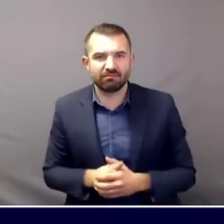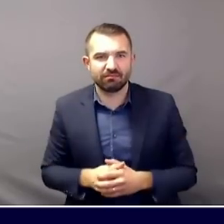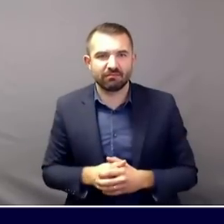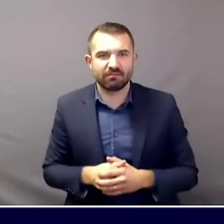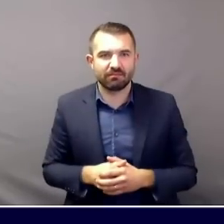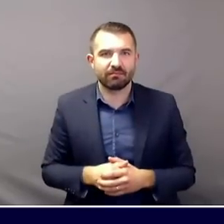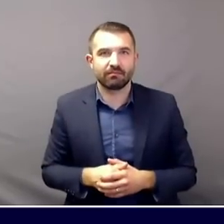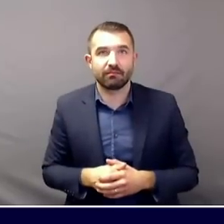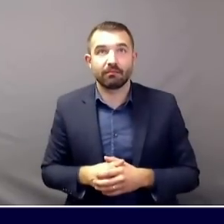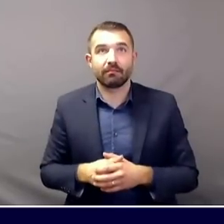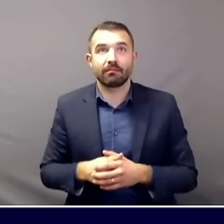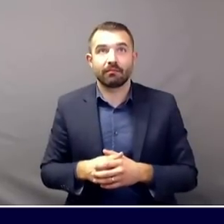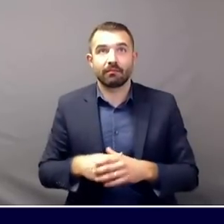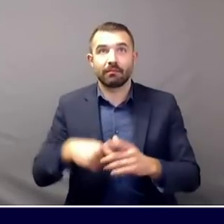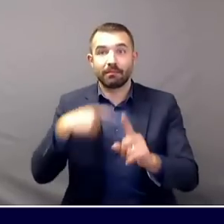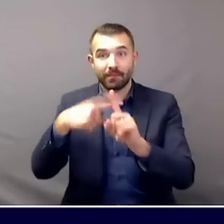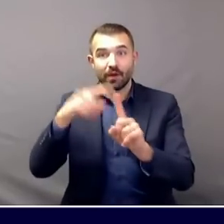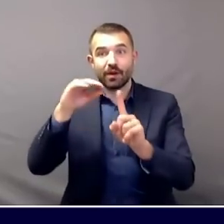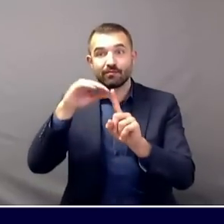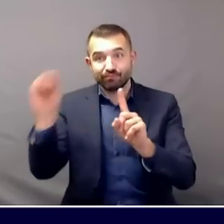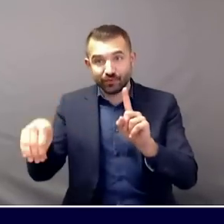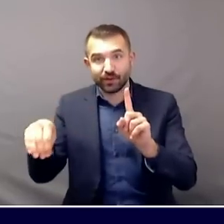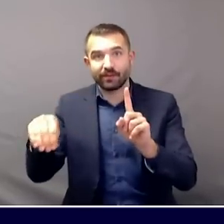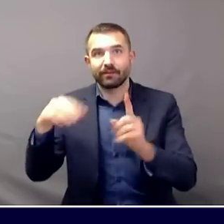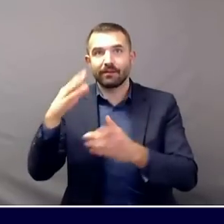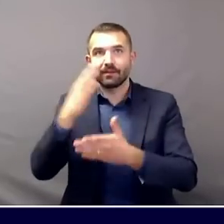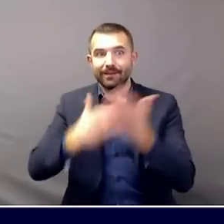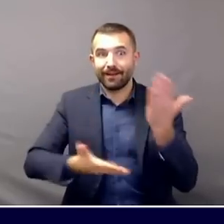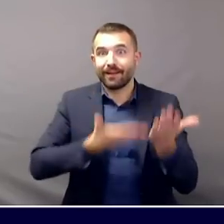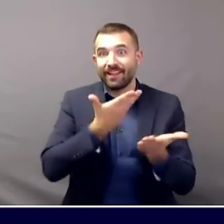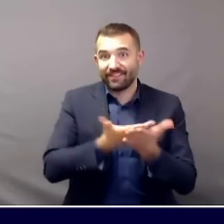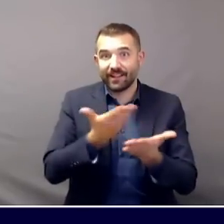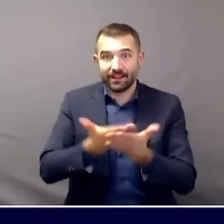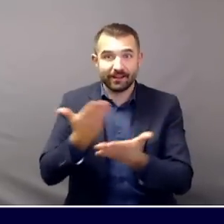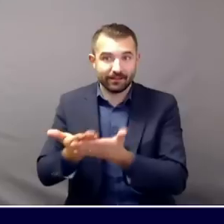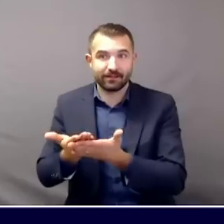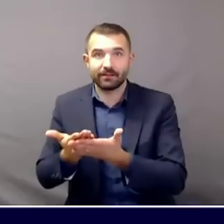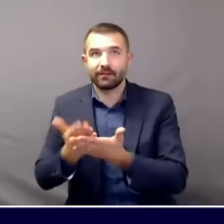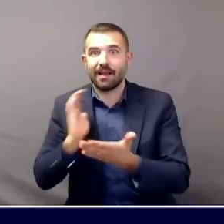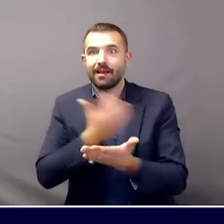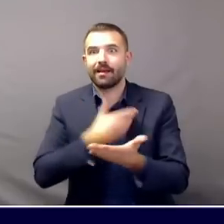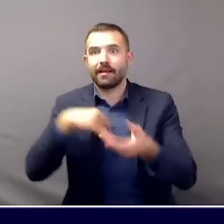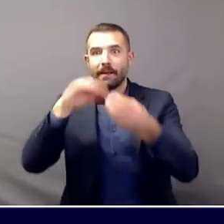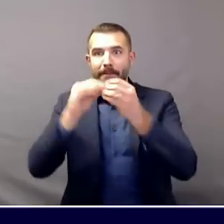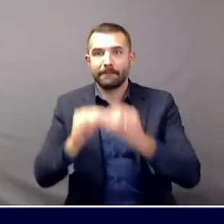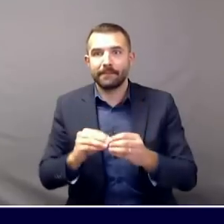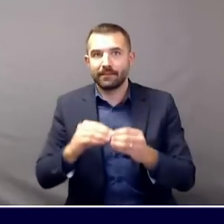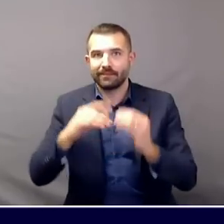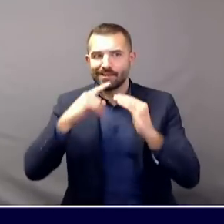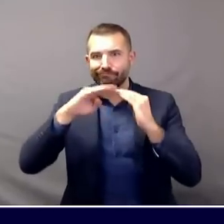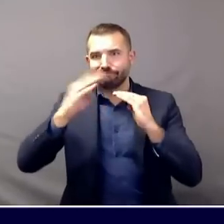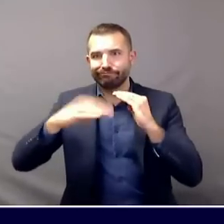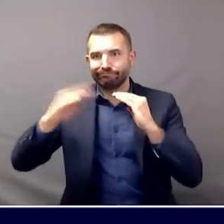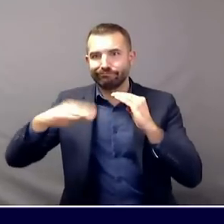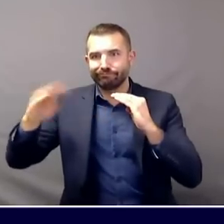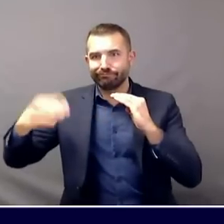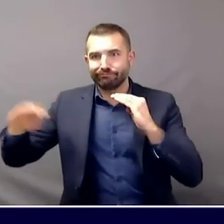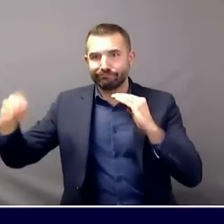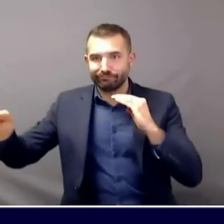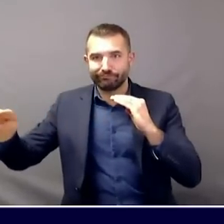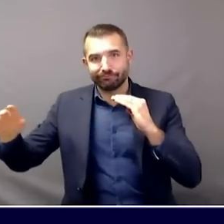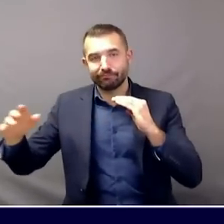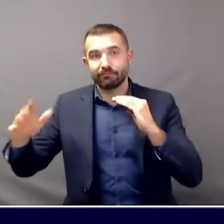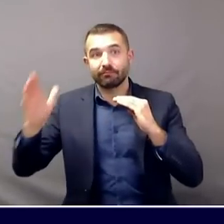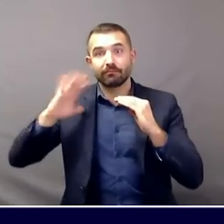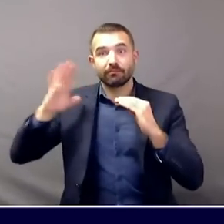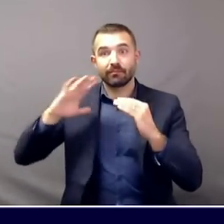bit of evidence of not increasing as quickly as it was a week ago. It's